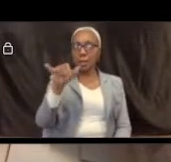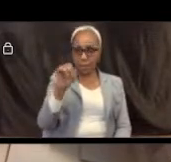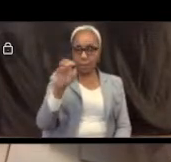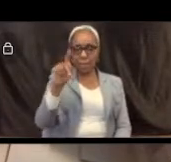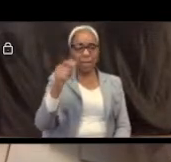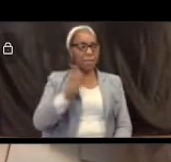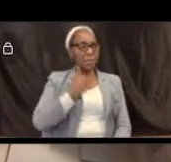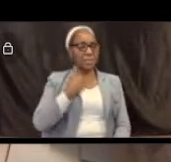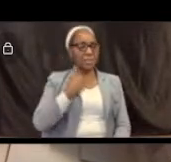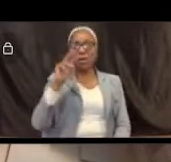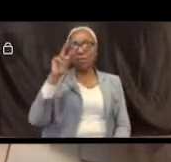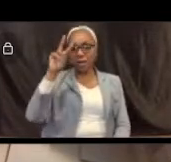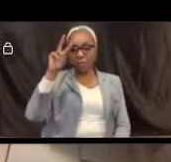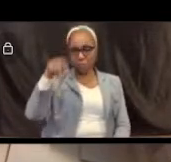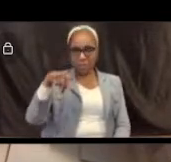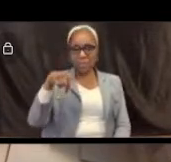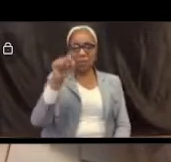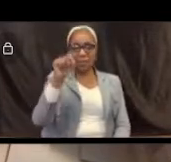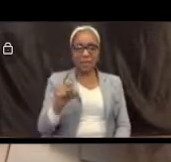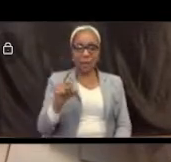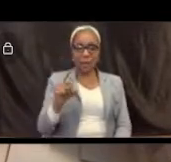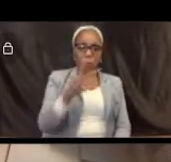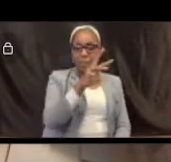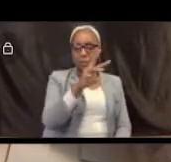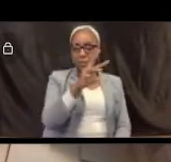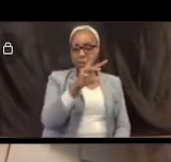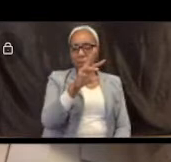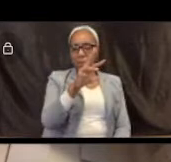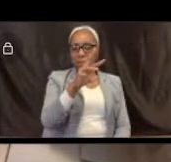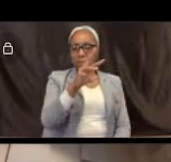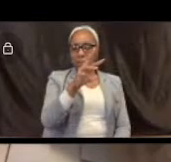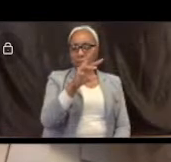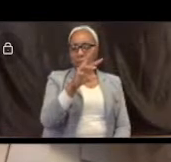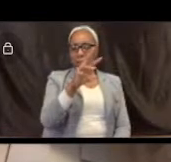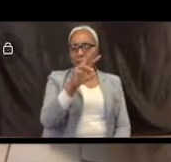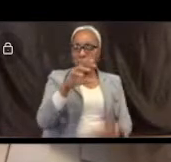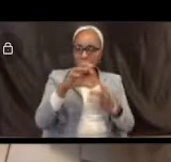Vice President of Southwest Little Rock United for Progress.